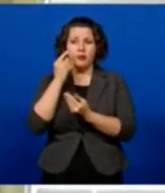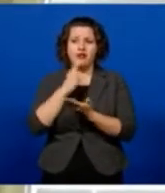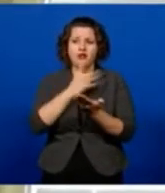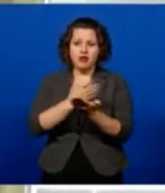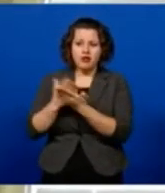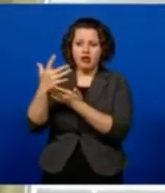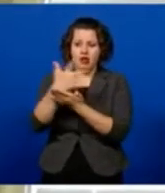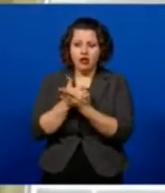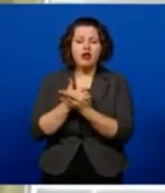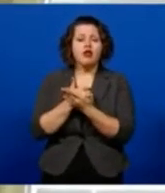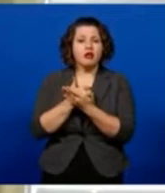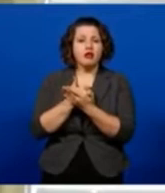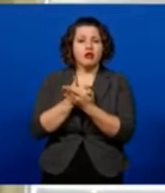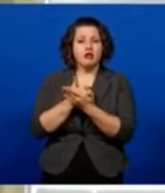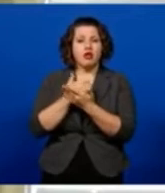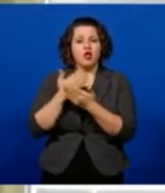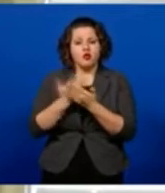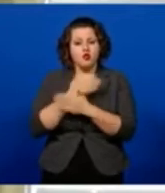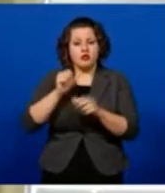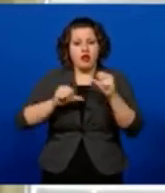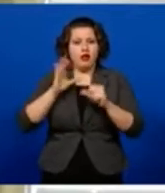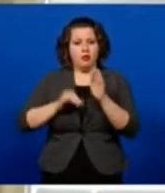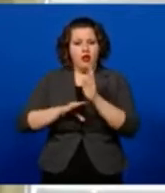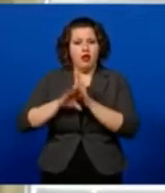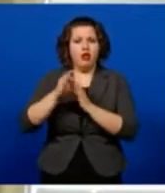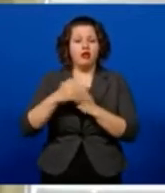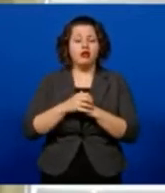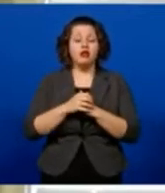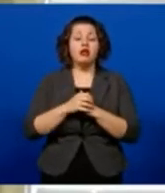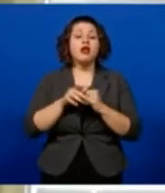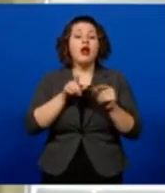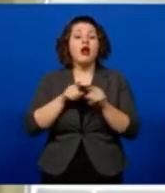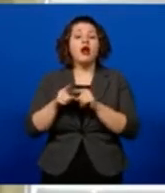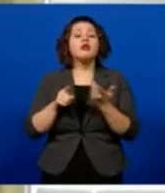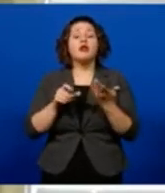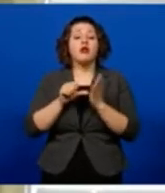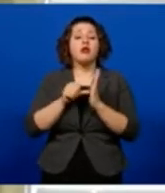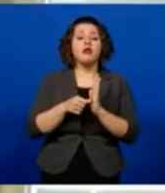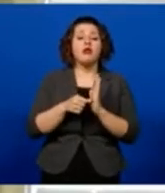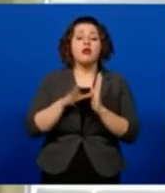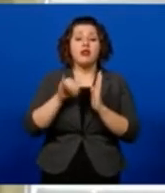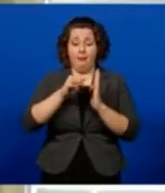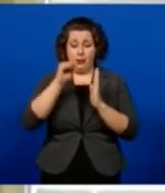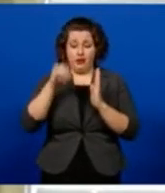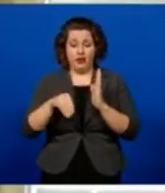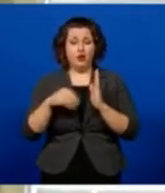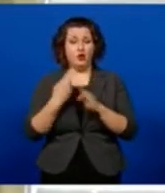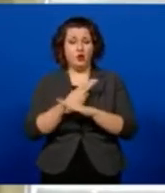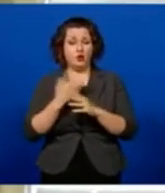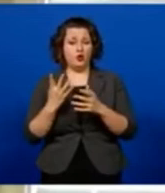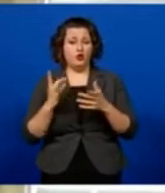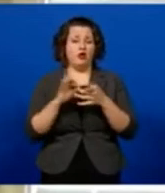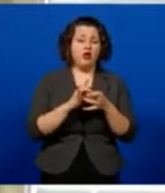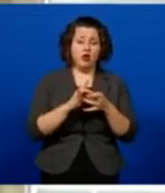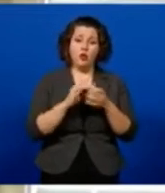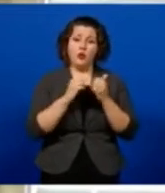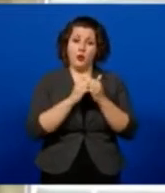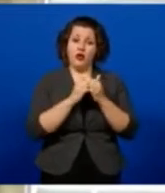new science emerges. And I also want to emphasize that we're using that percentage in conjunction with continued